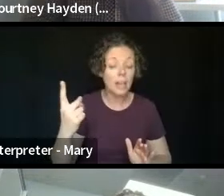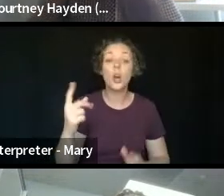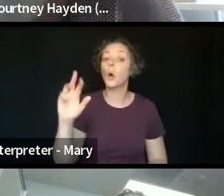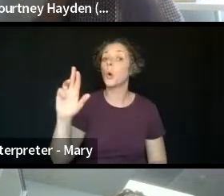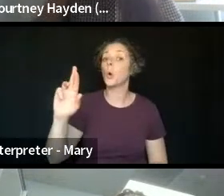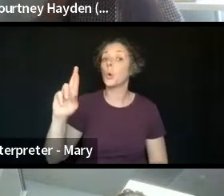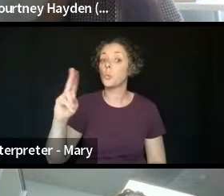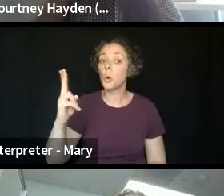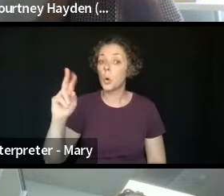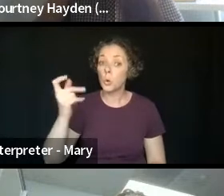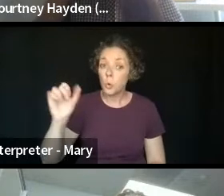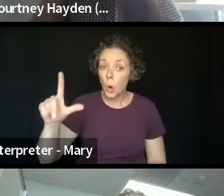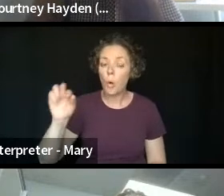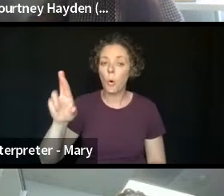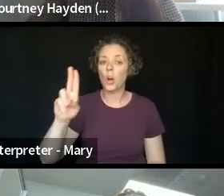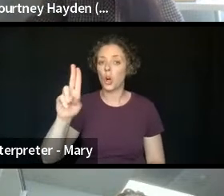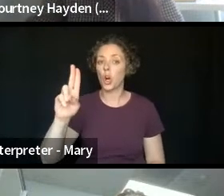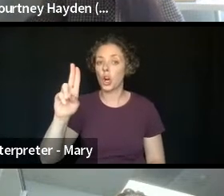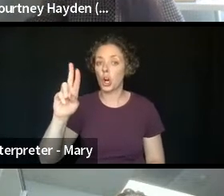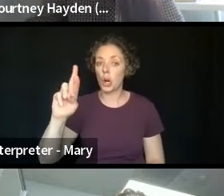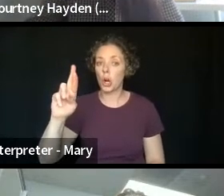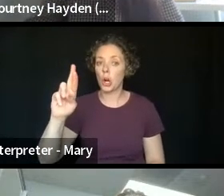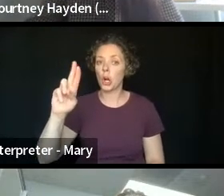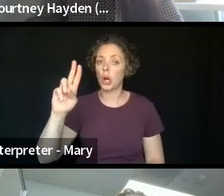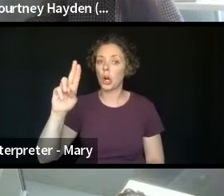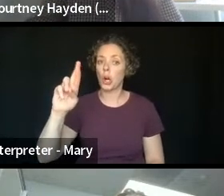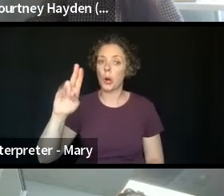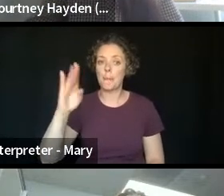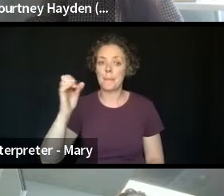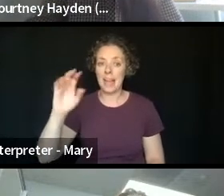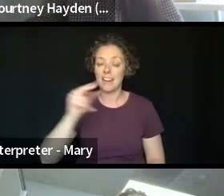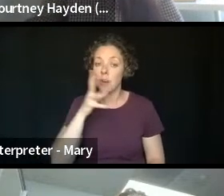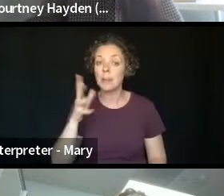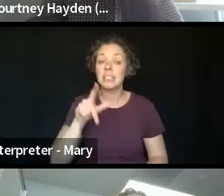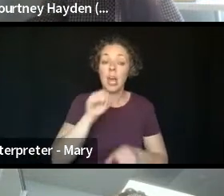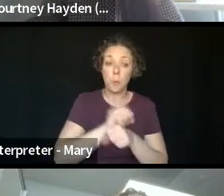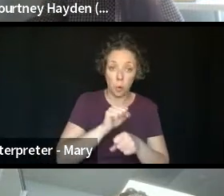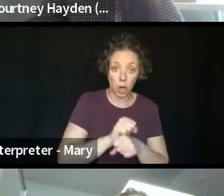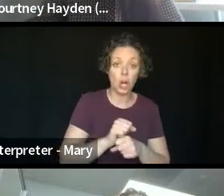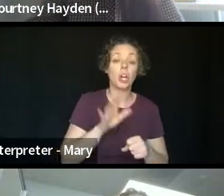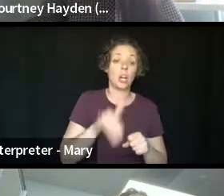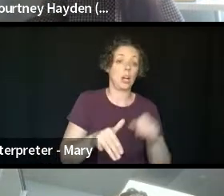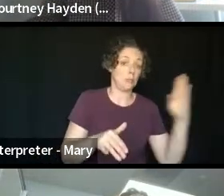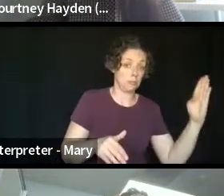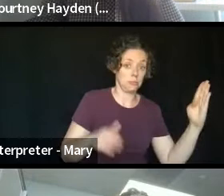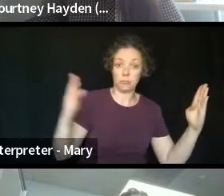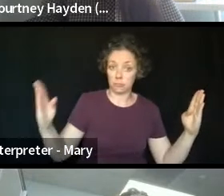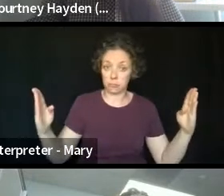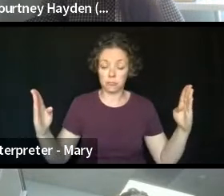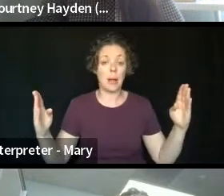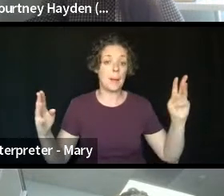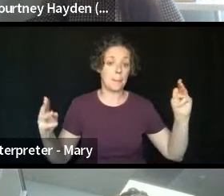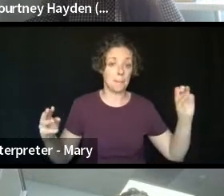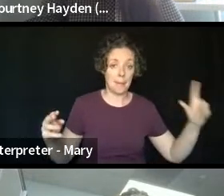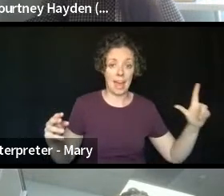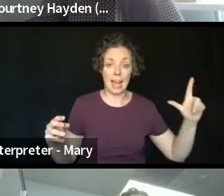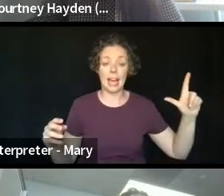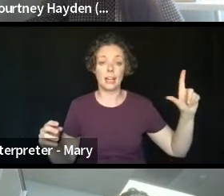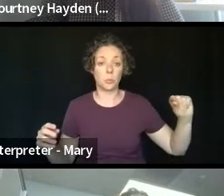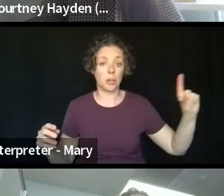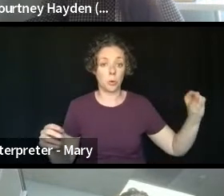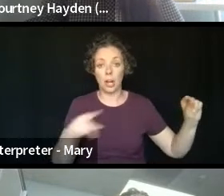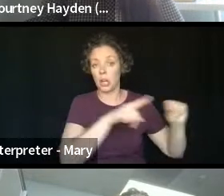who worked through this period, January the 27th up until May the 11th, who qualify for that, all they need